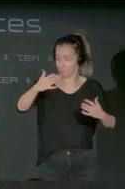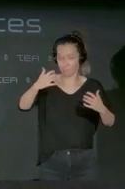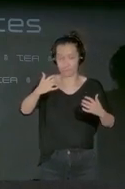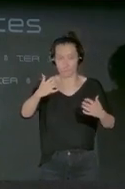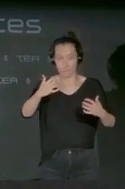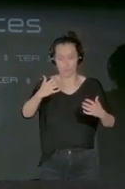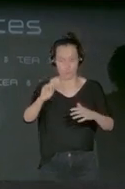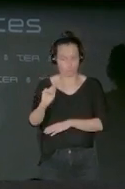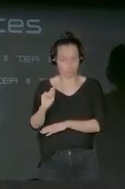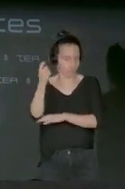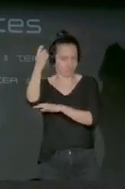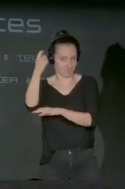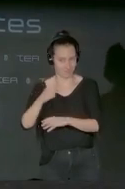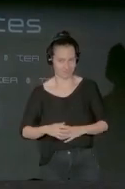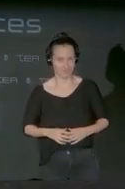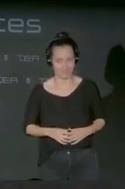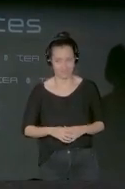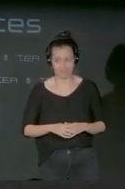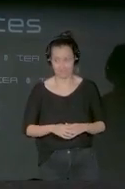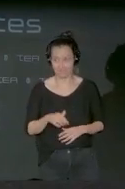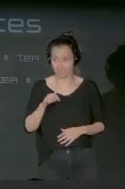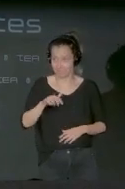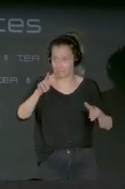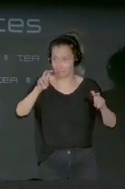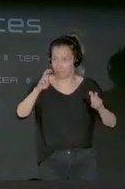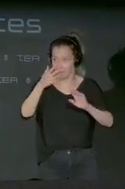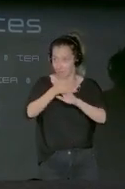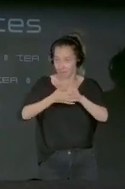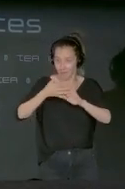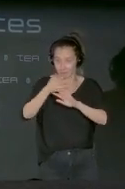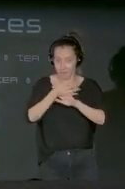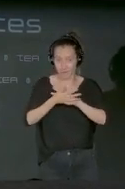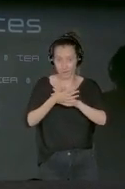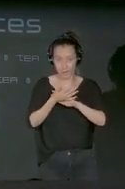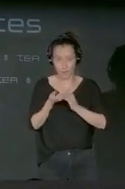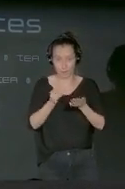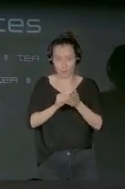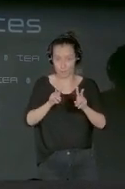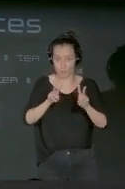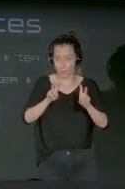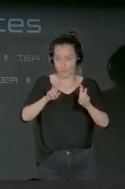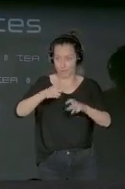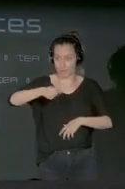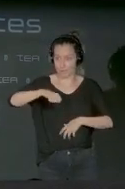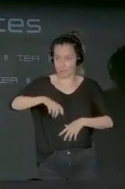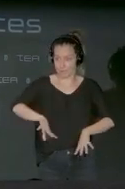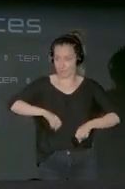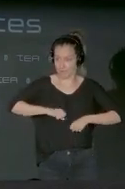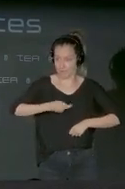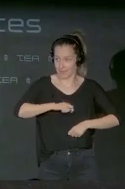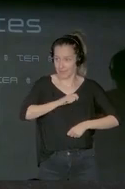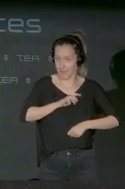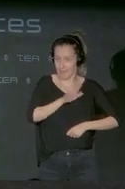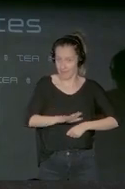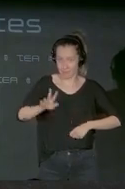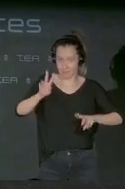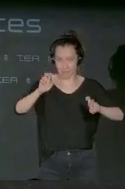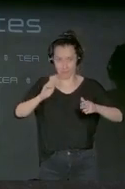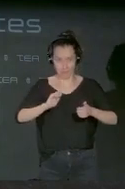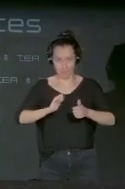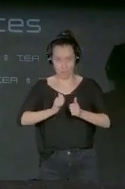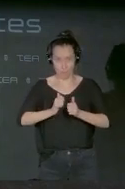a new presidency, so that shows how far we've come. But how did we get here? Why are we here now? I think it has been